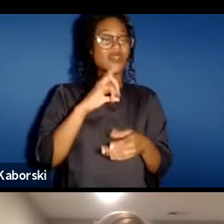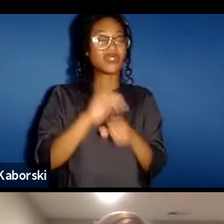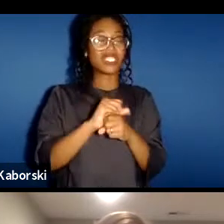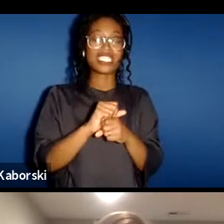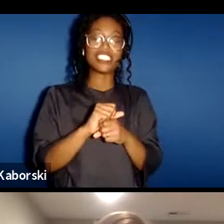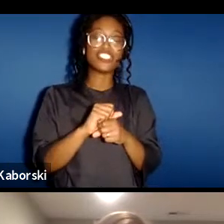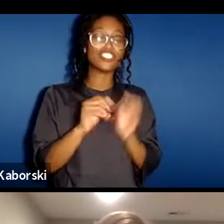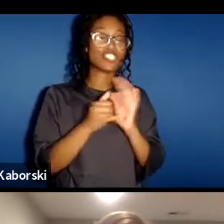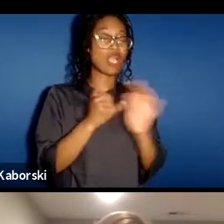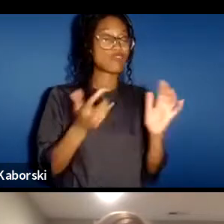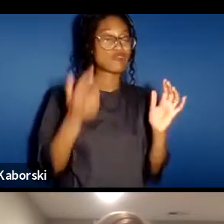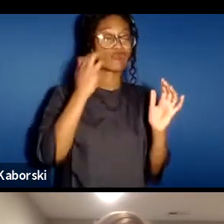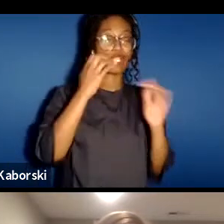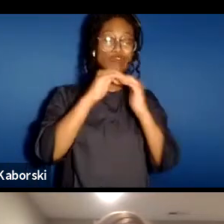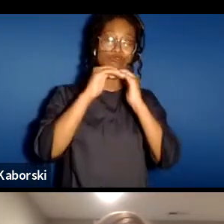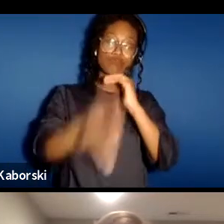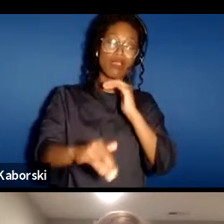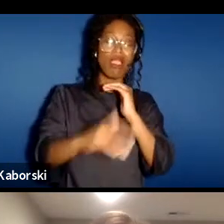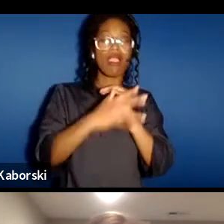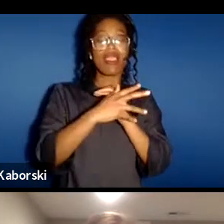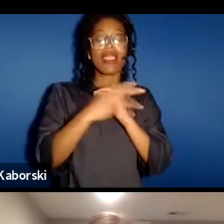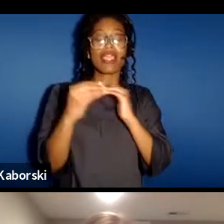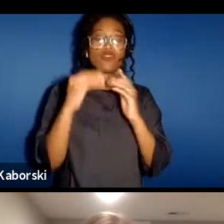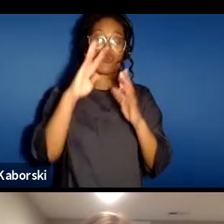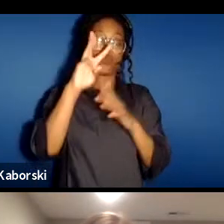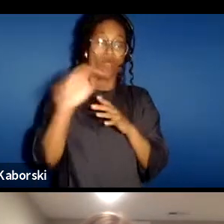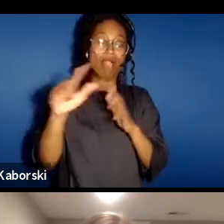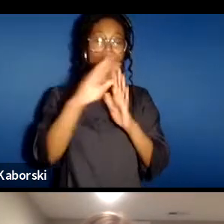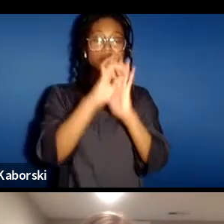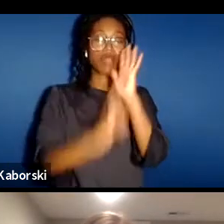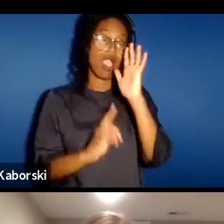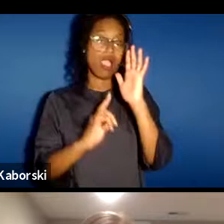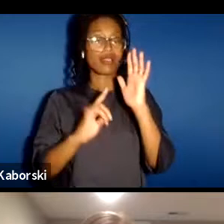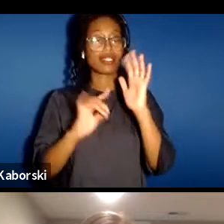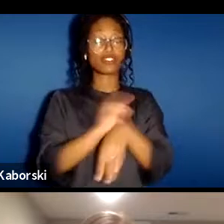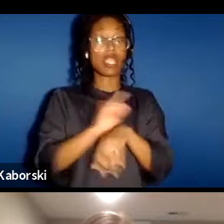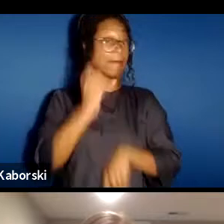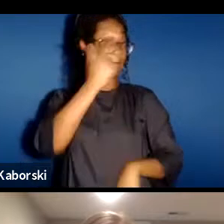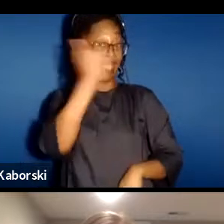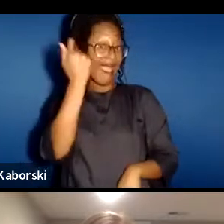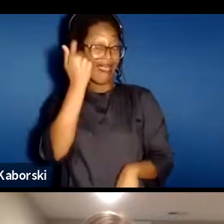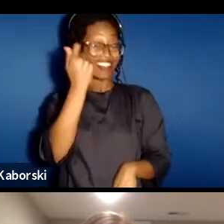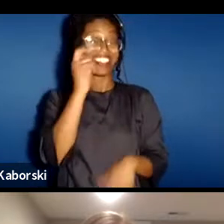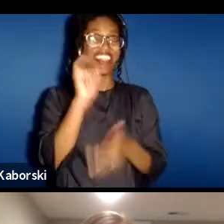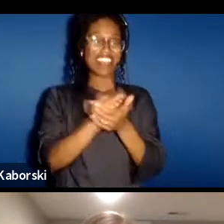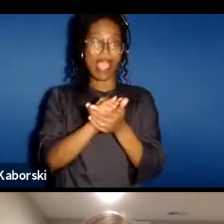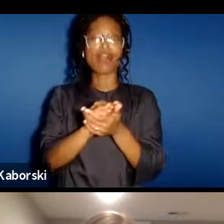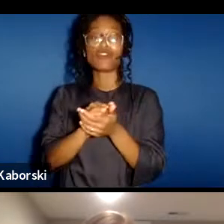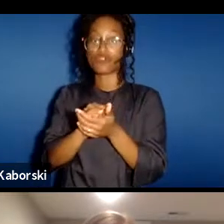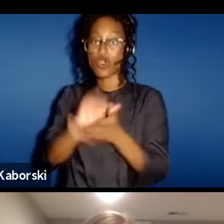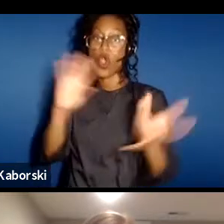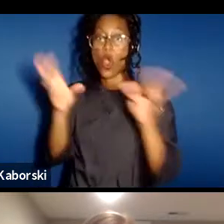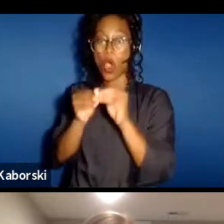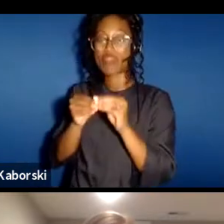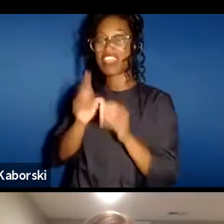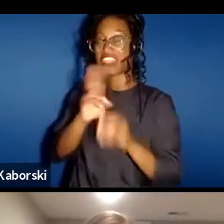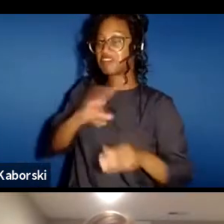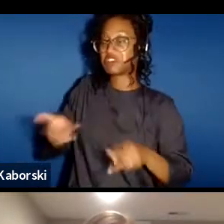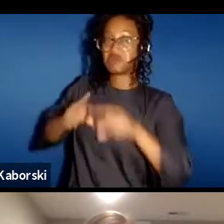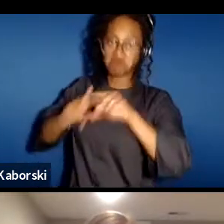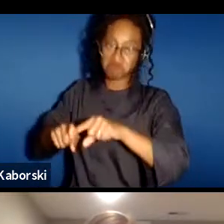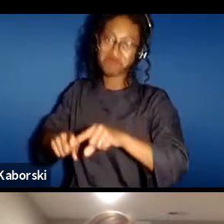of consistently well-designed industry, partly because of that holding on to that heritage